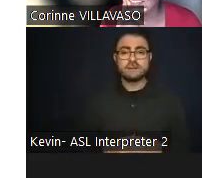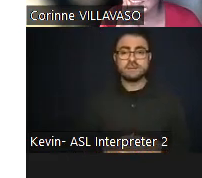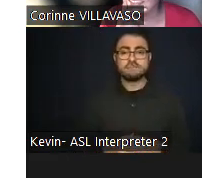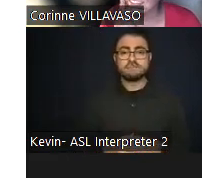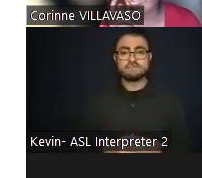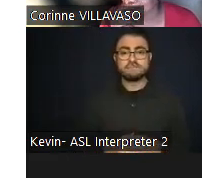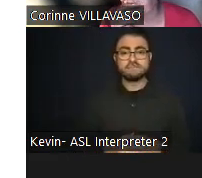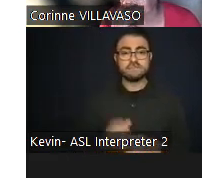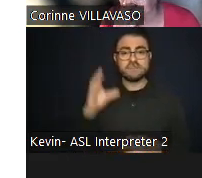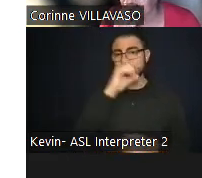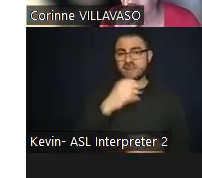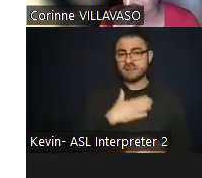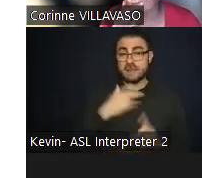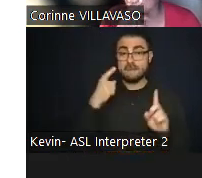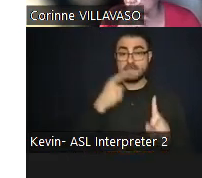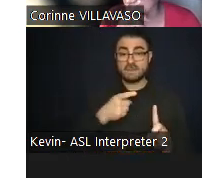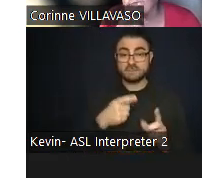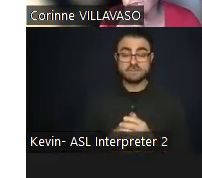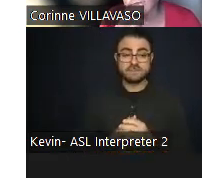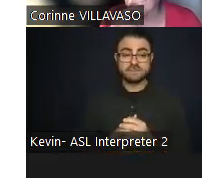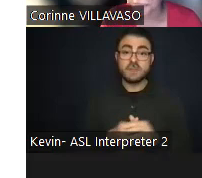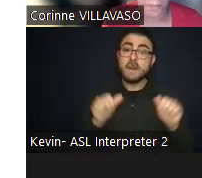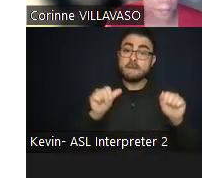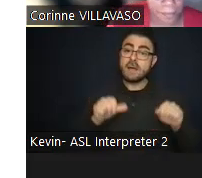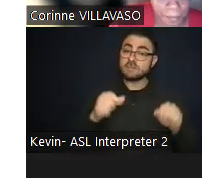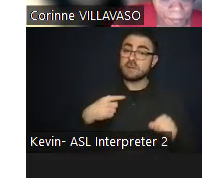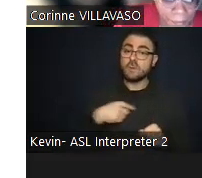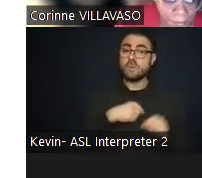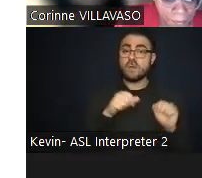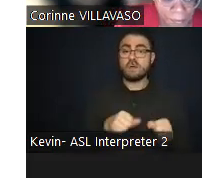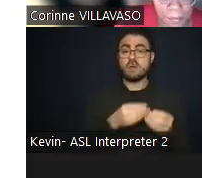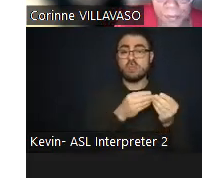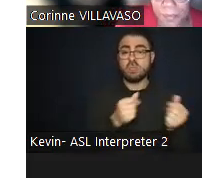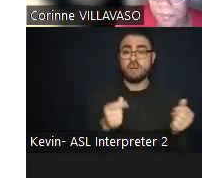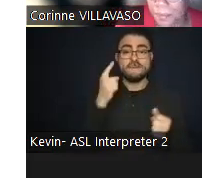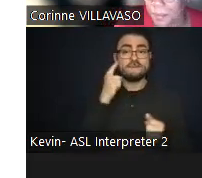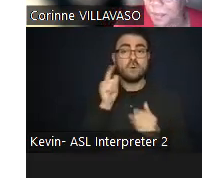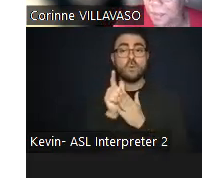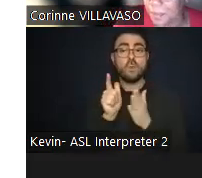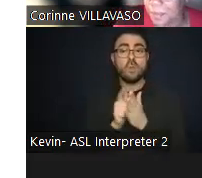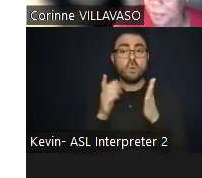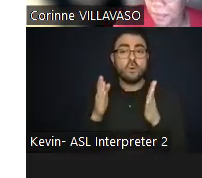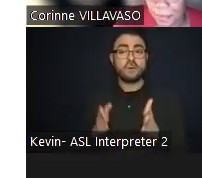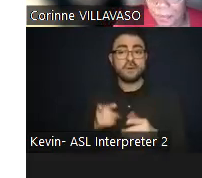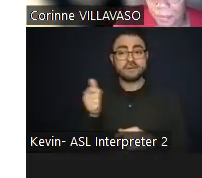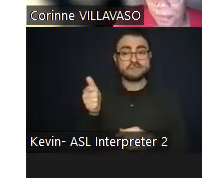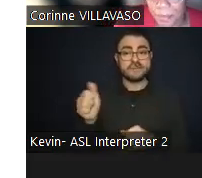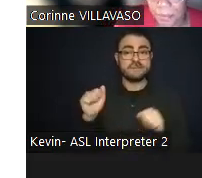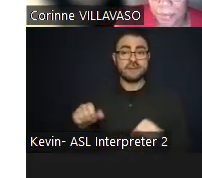I guess what I'm trying to say is there's a potential we could resolve this for the lawyer to be able to respond